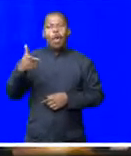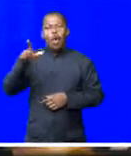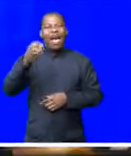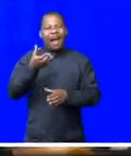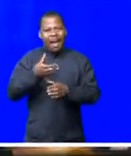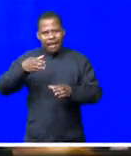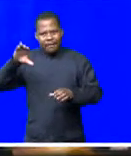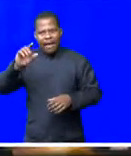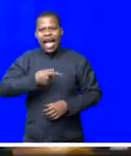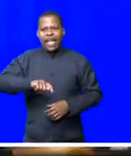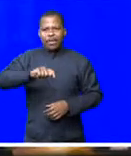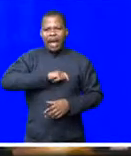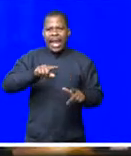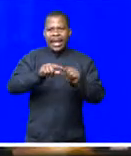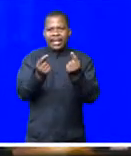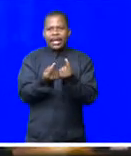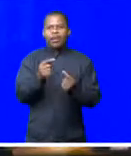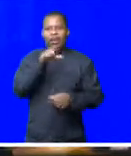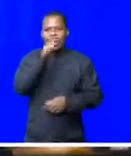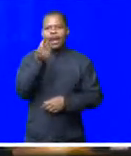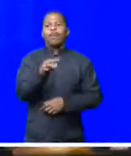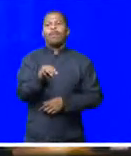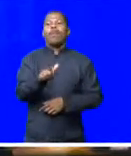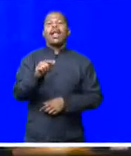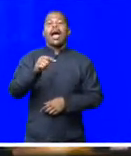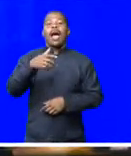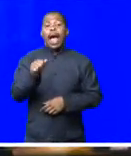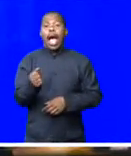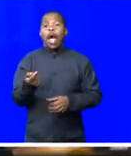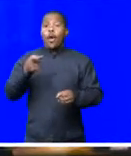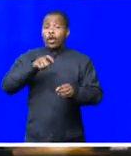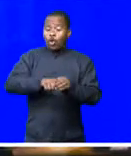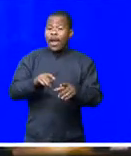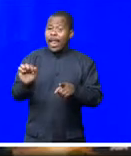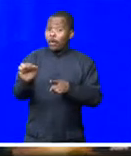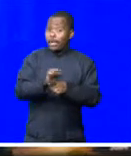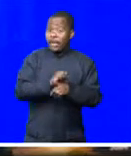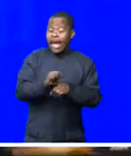lakufunzile asatilolonga nayo imalaga futhi bakhombeka umjabulela